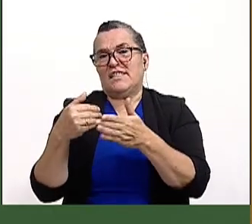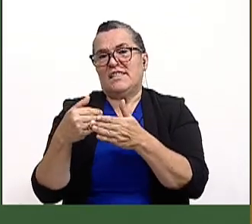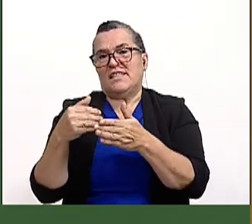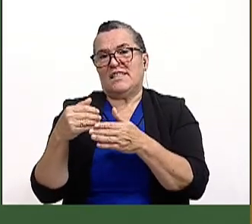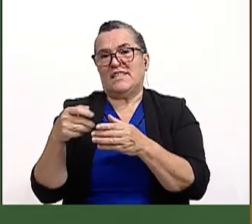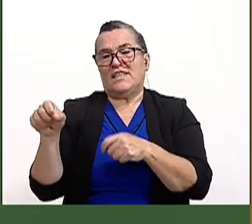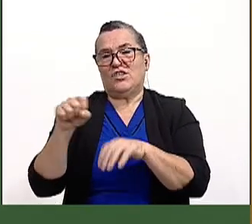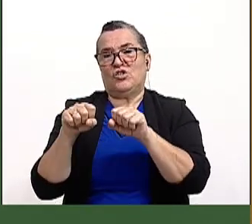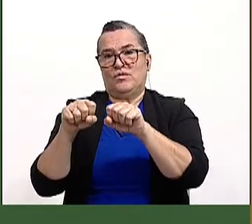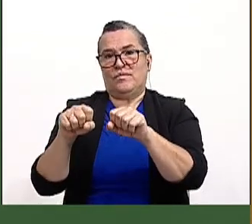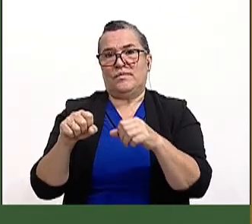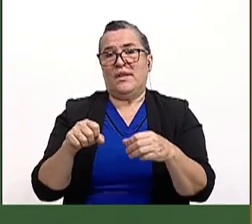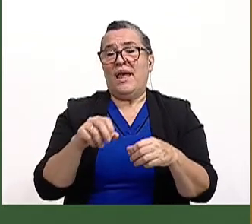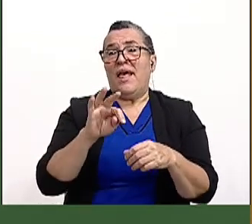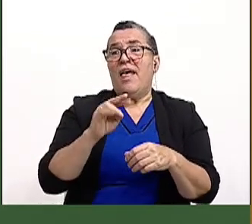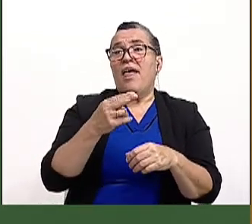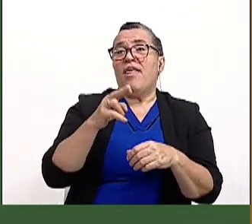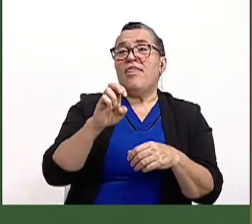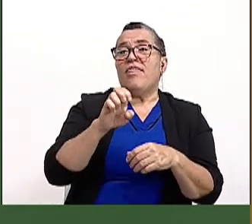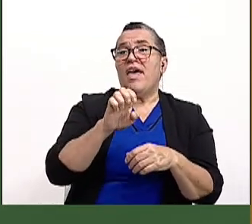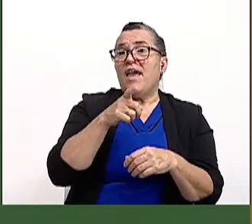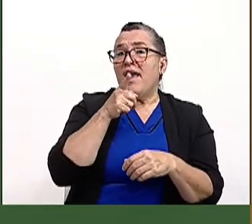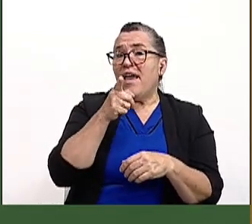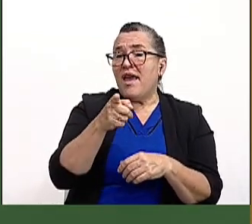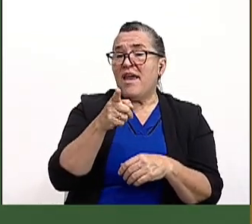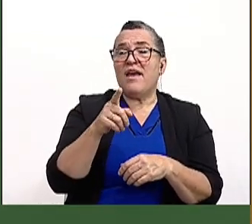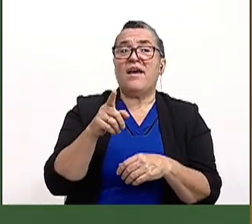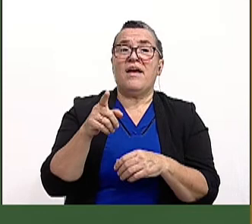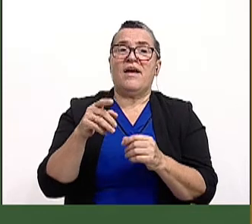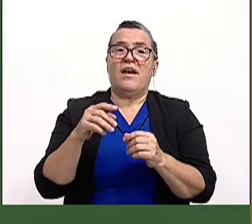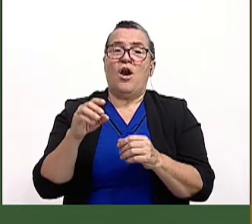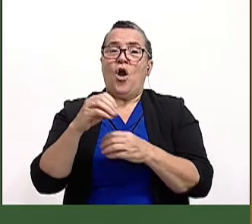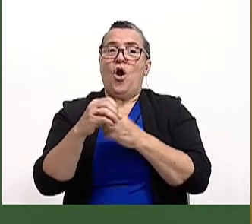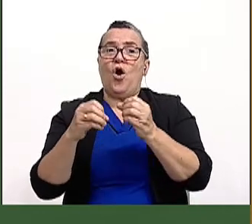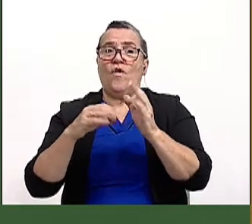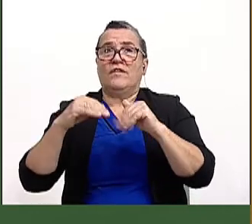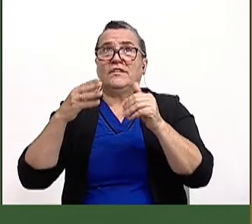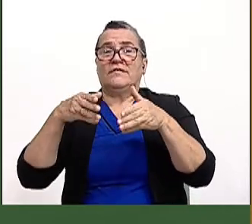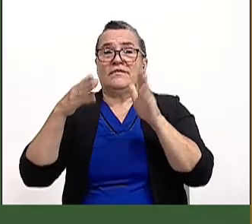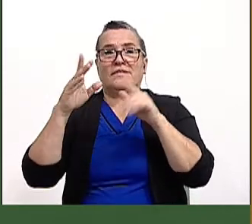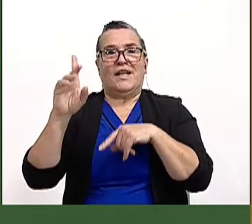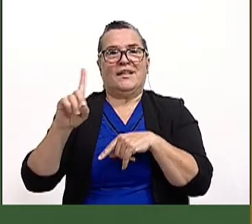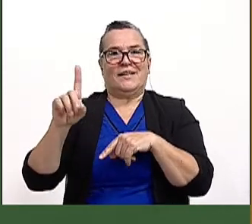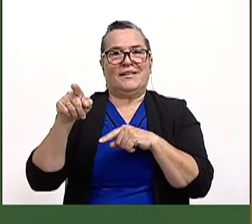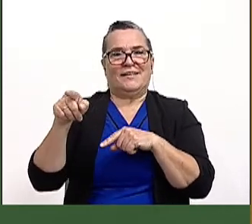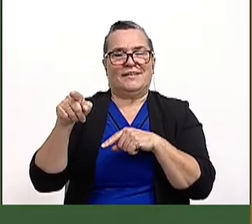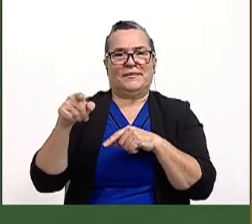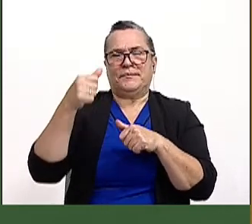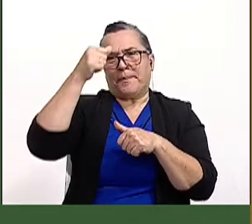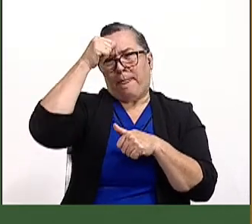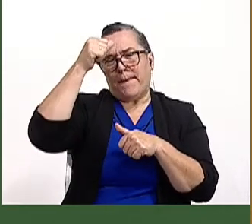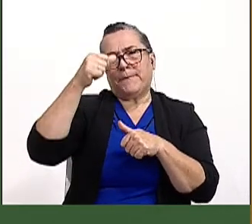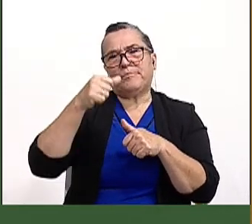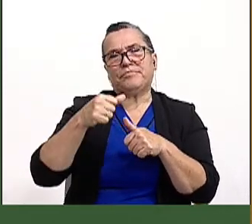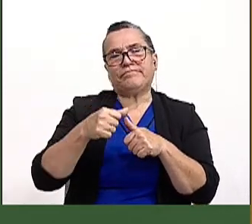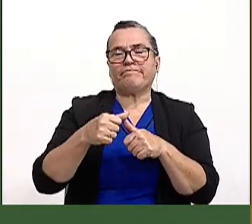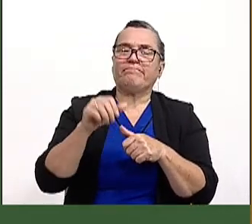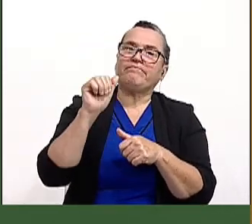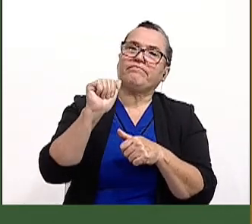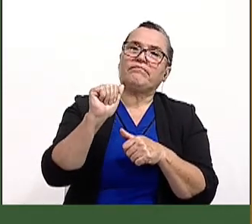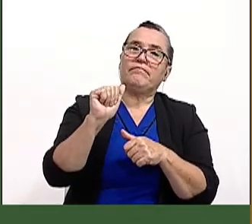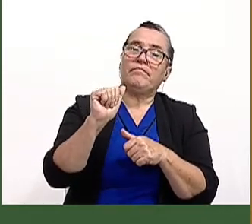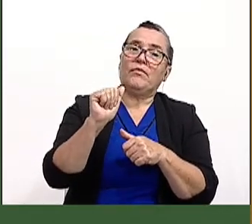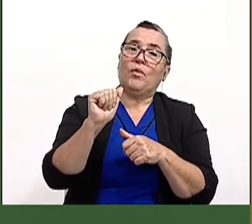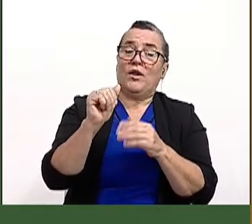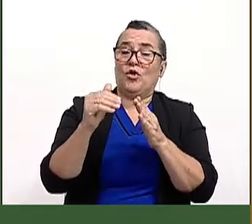supermarket. There is an office building on the right. Let's remember, we're going to use a when the